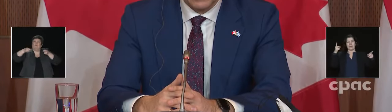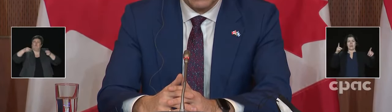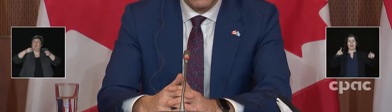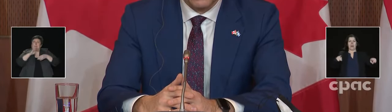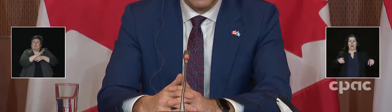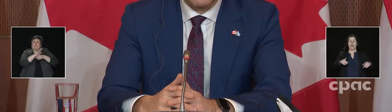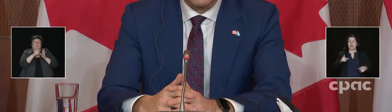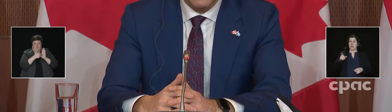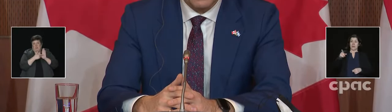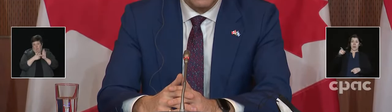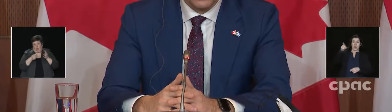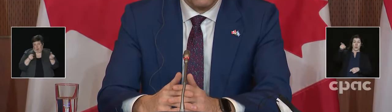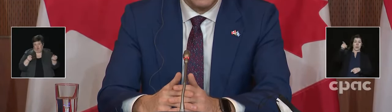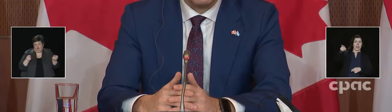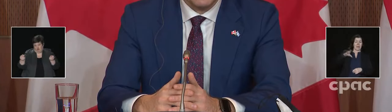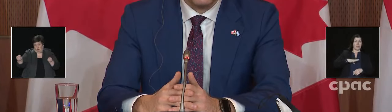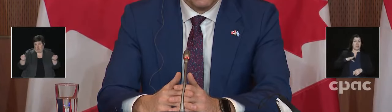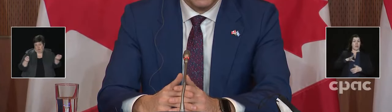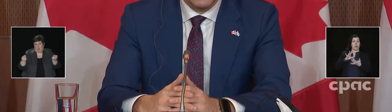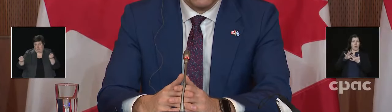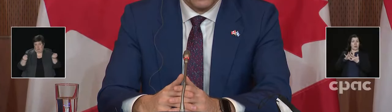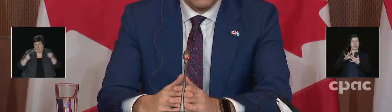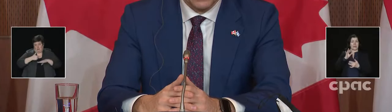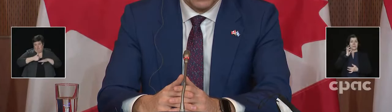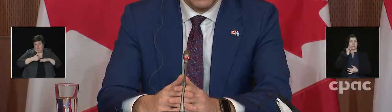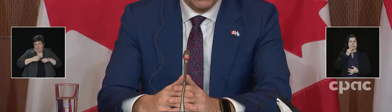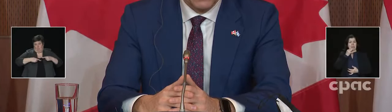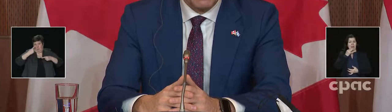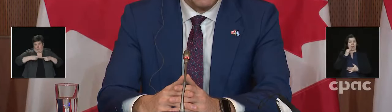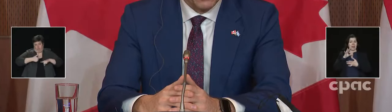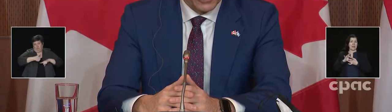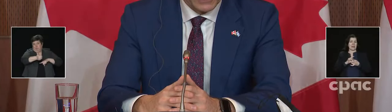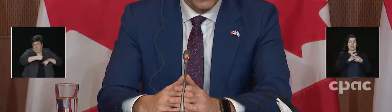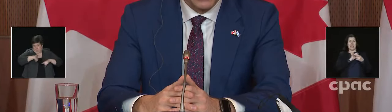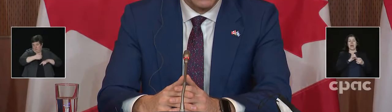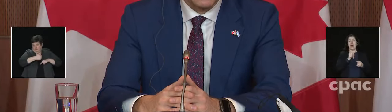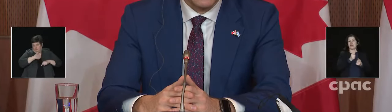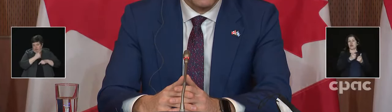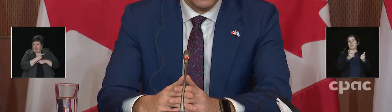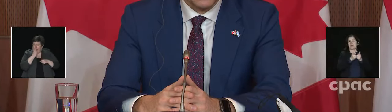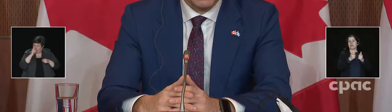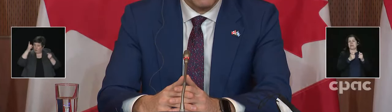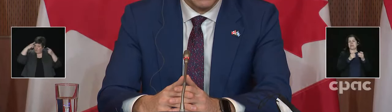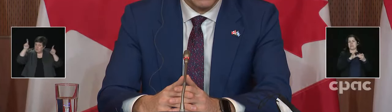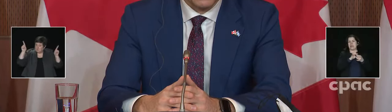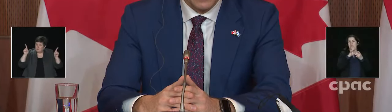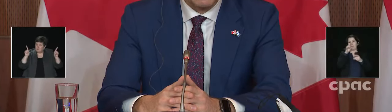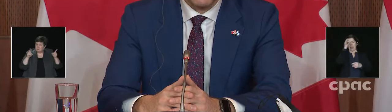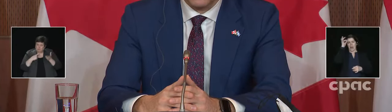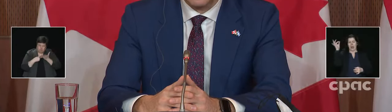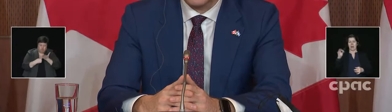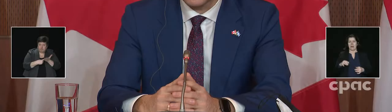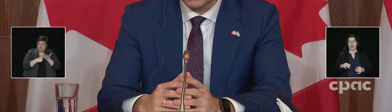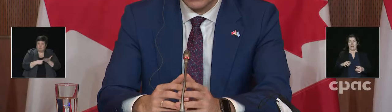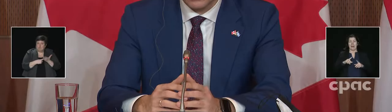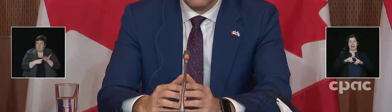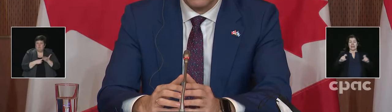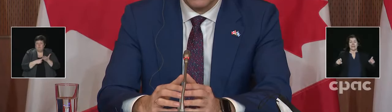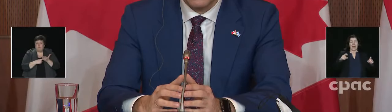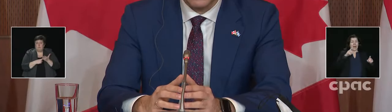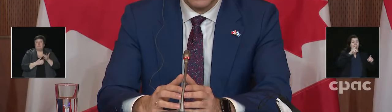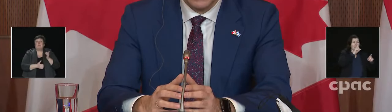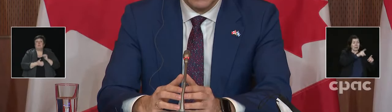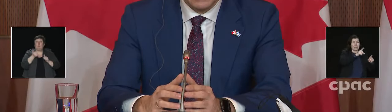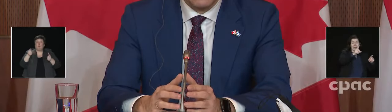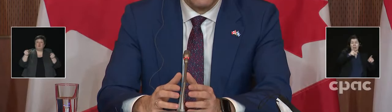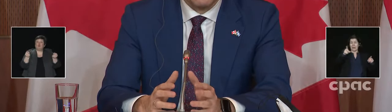the trucking industry. Now, we've been working very hard with them and successfully with them, because the vast majority of